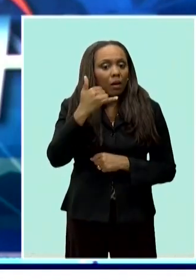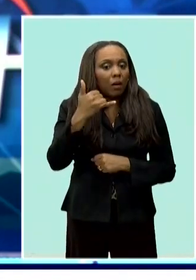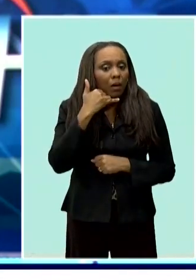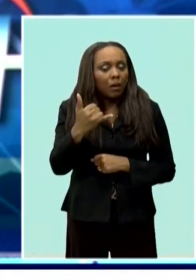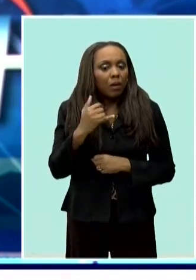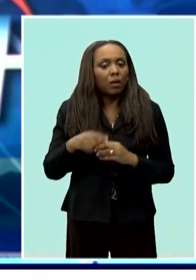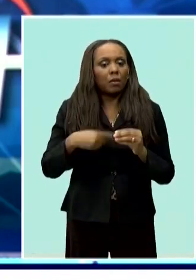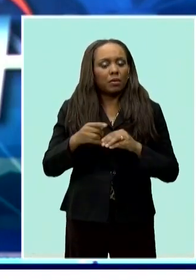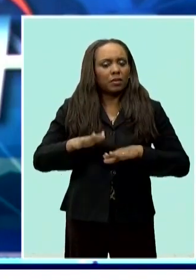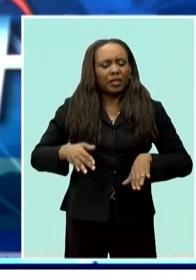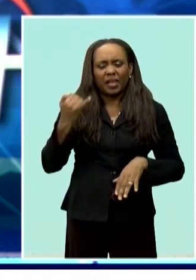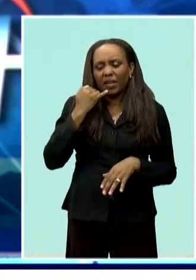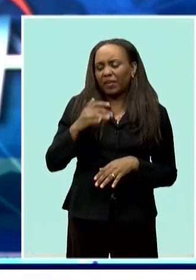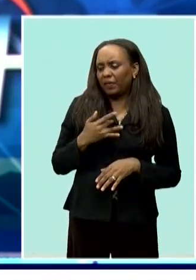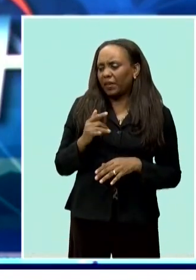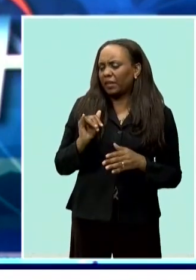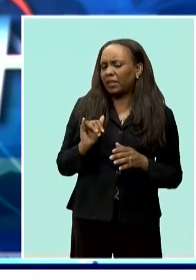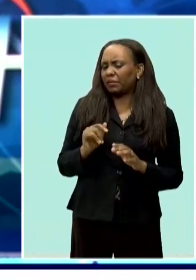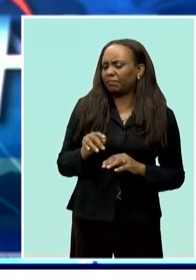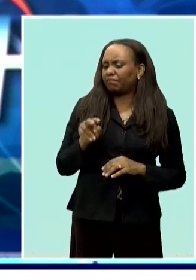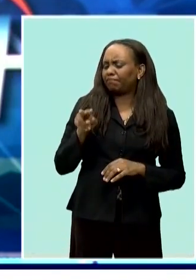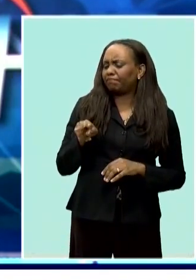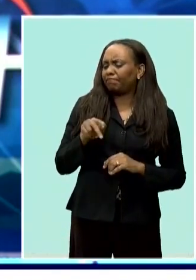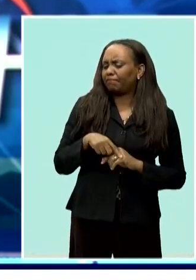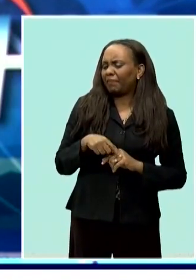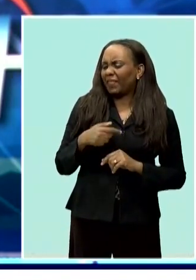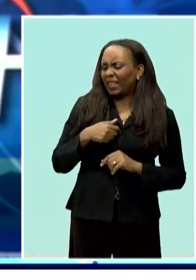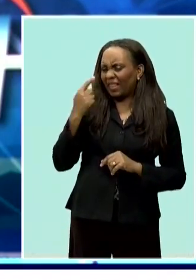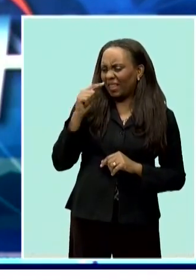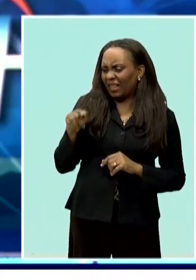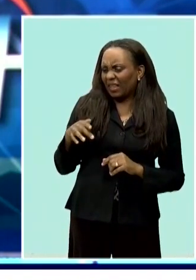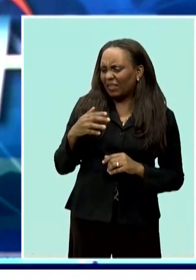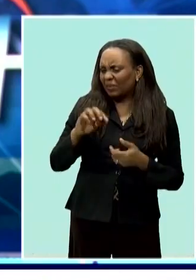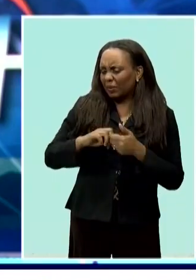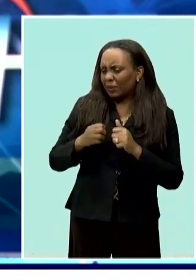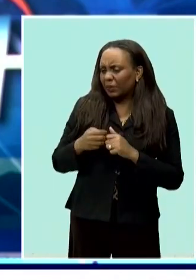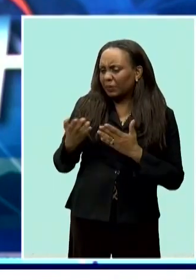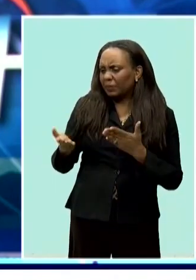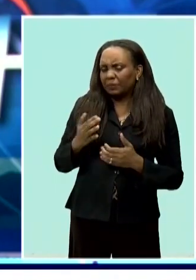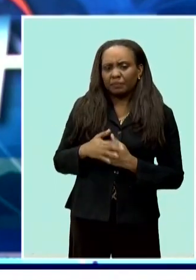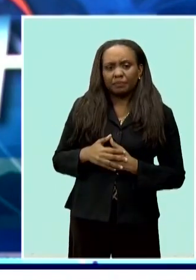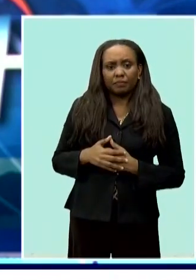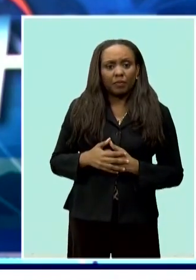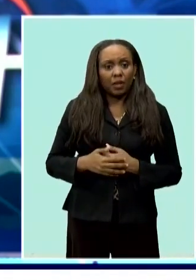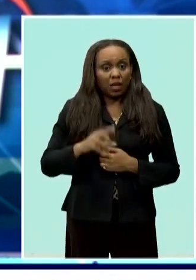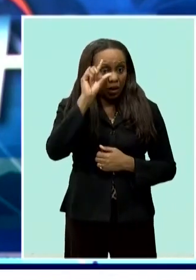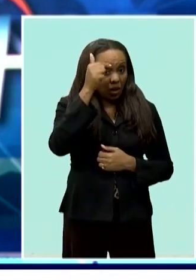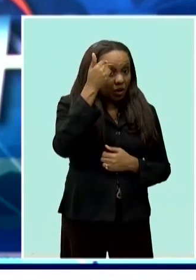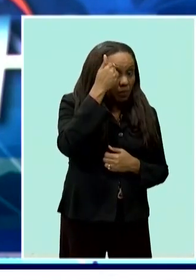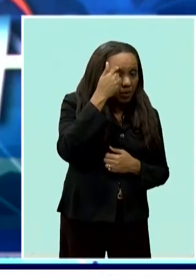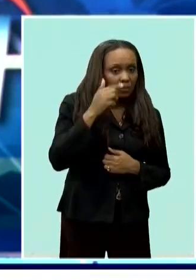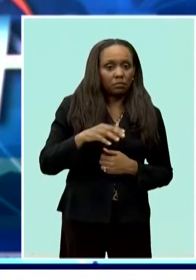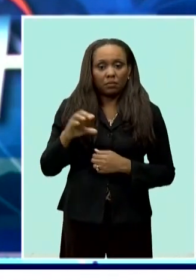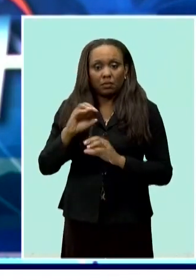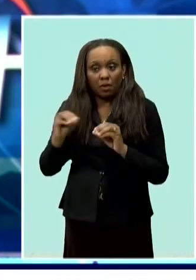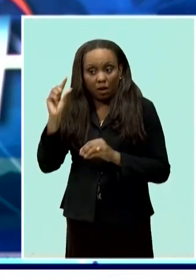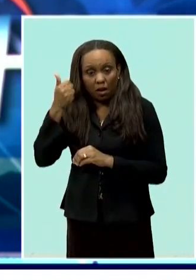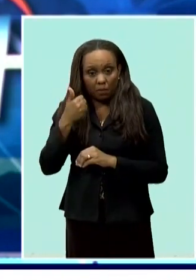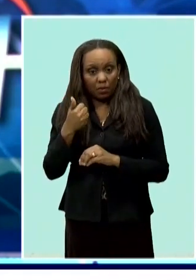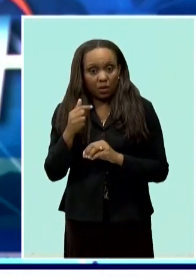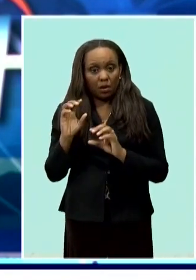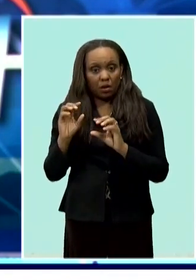People with concerns about the well-being of a child or children in their community will now have easy access to help for them. This as the Faith